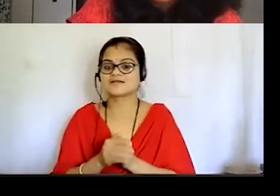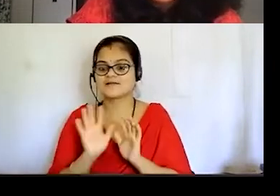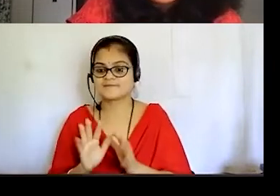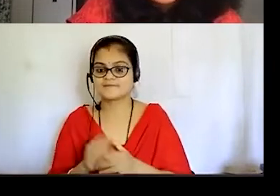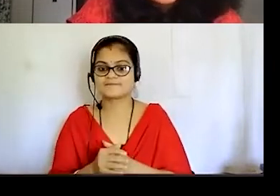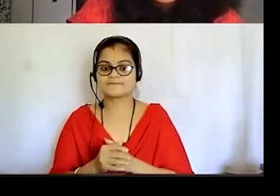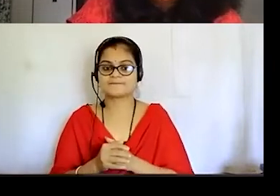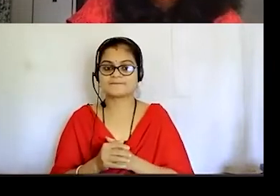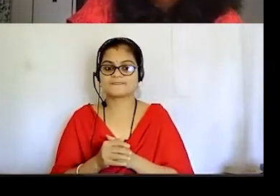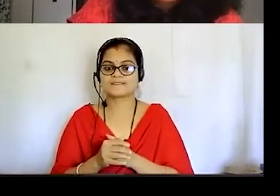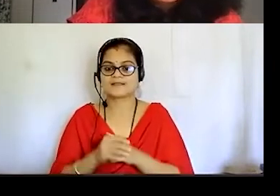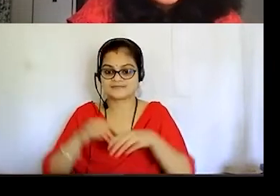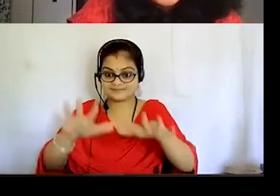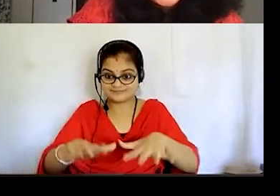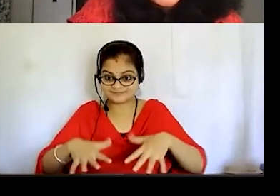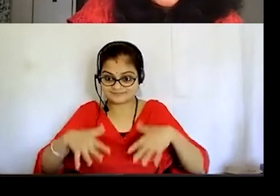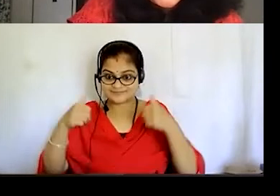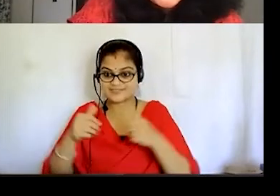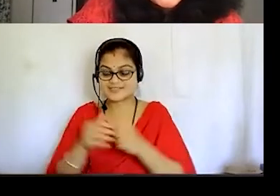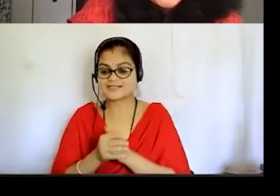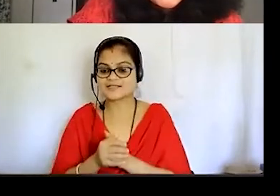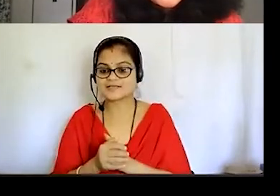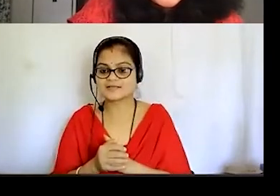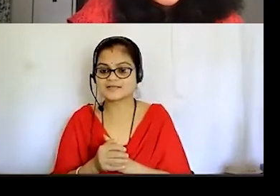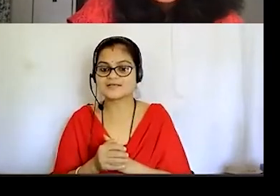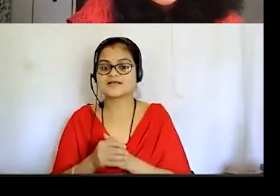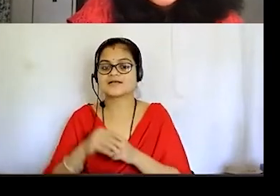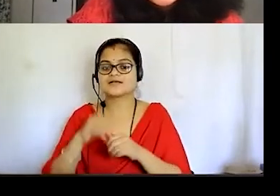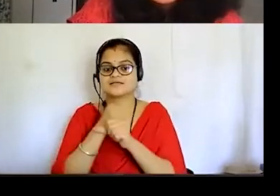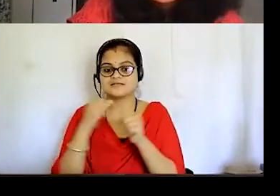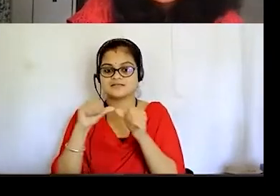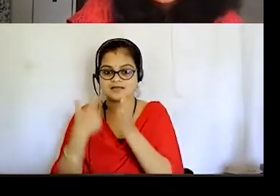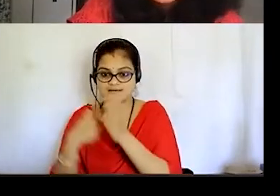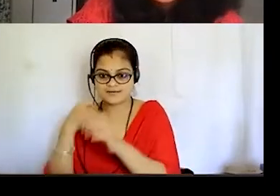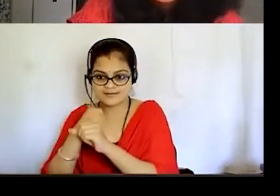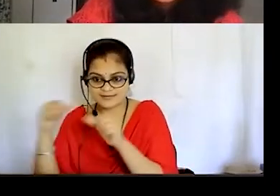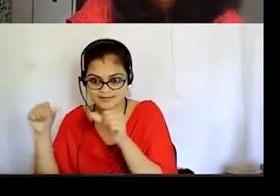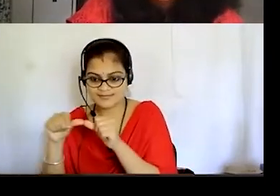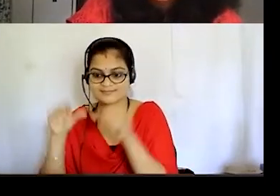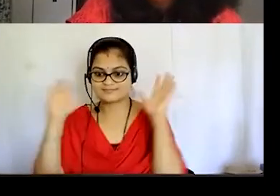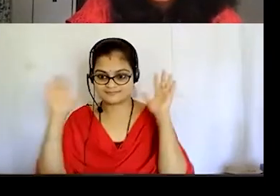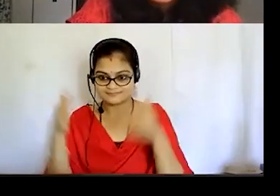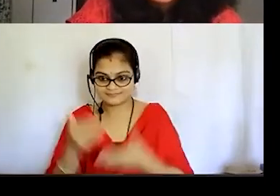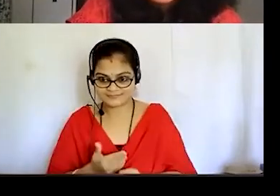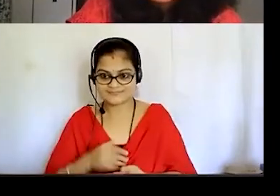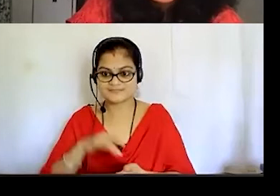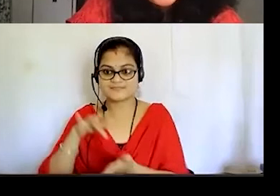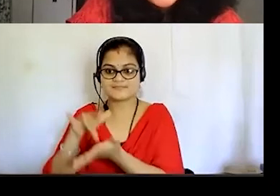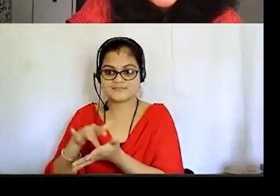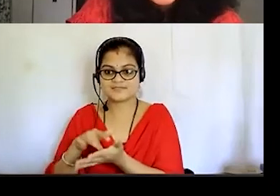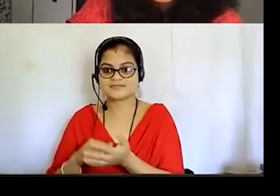Darbari Qawwals of the Hazrat Nizamuddin Aulia Dargah, rendering a composition Chhap Tilak,